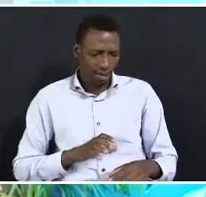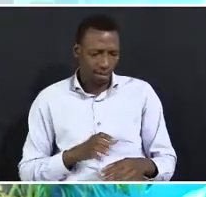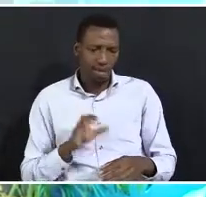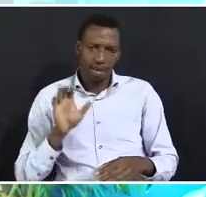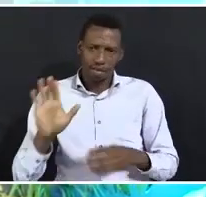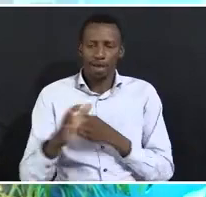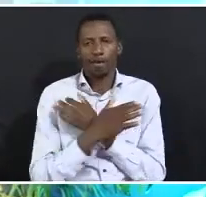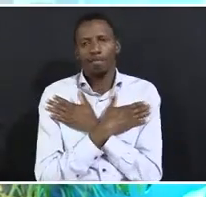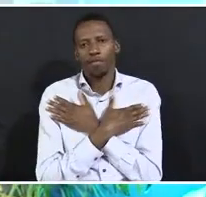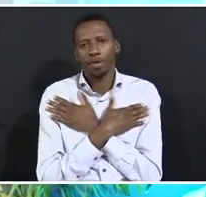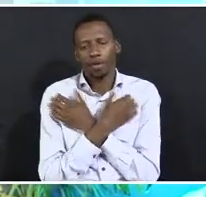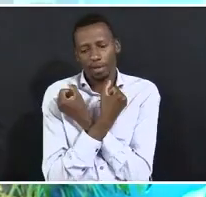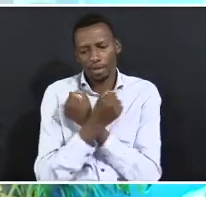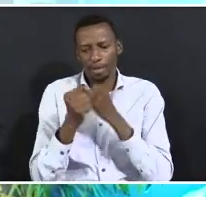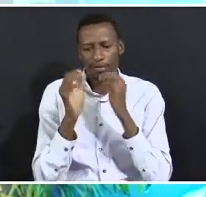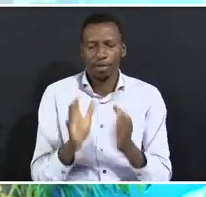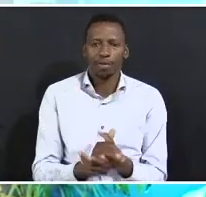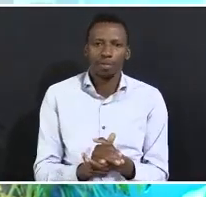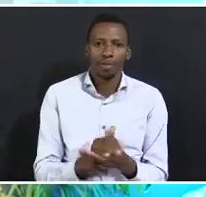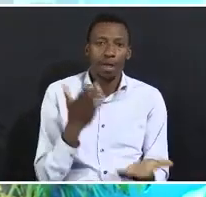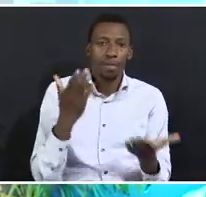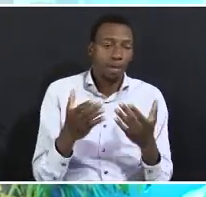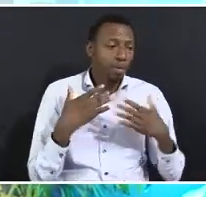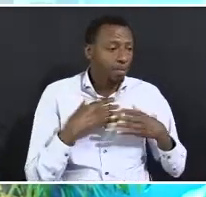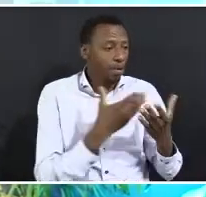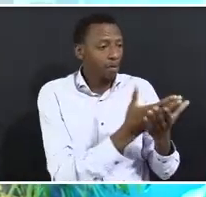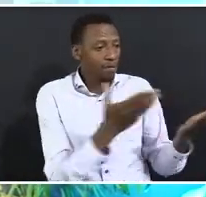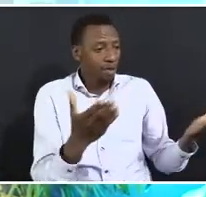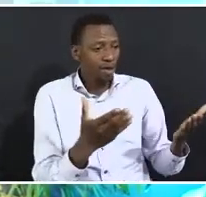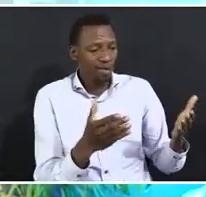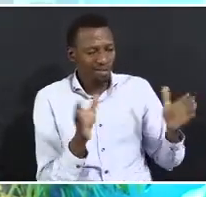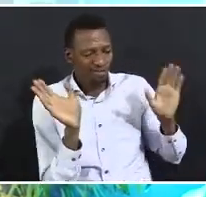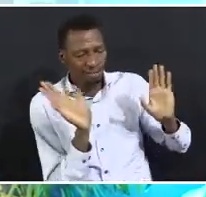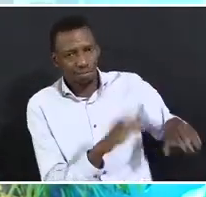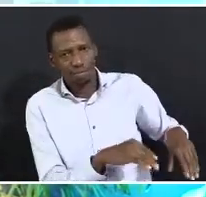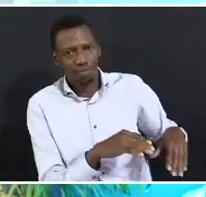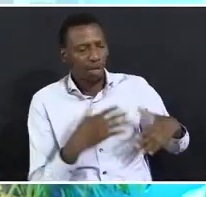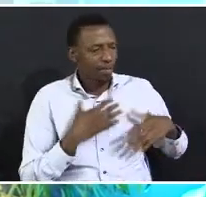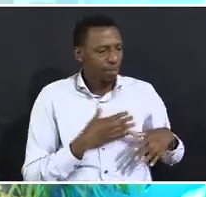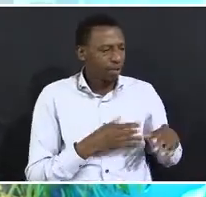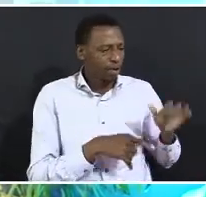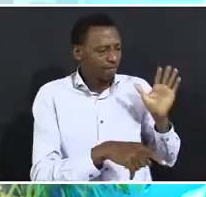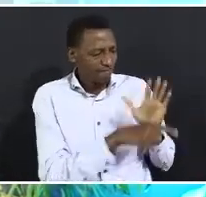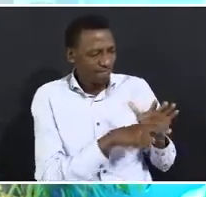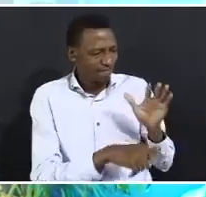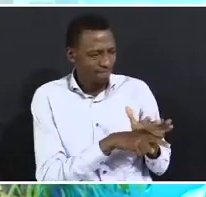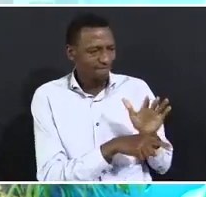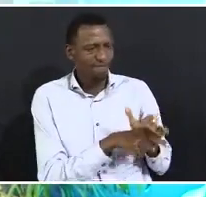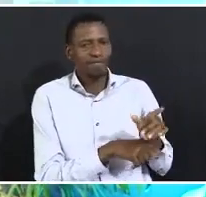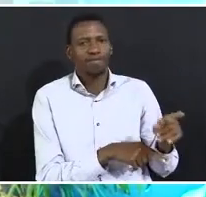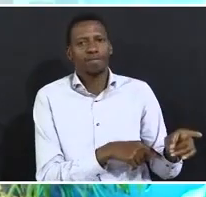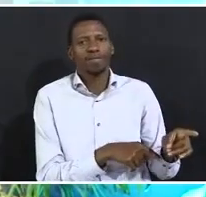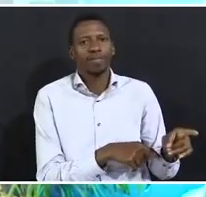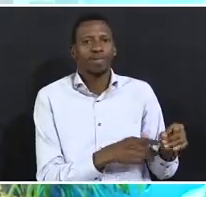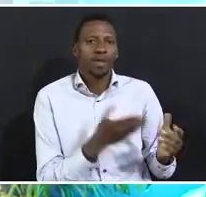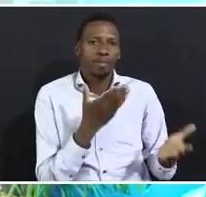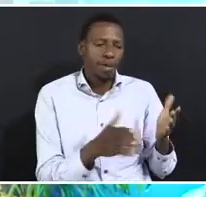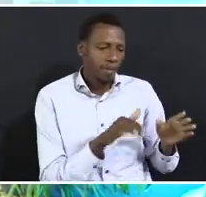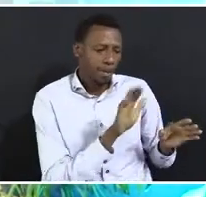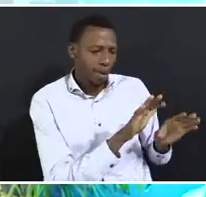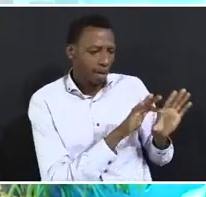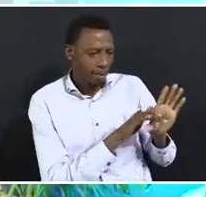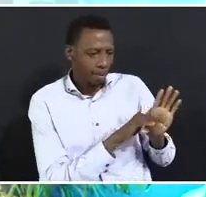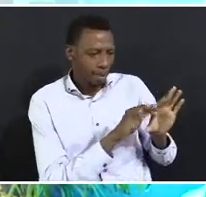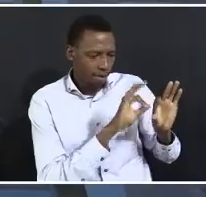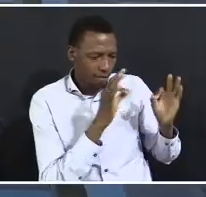friend. You may be rejected. People can talk ill about you. Your family members